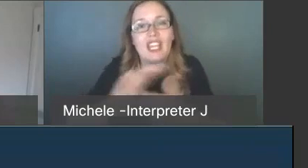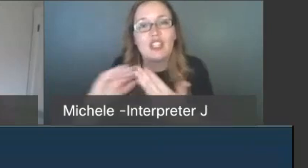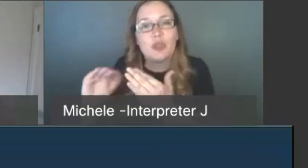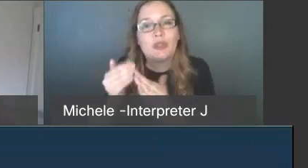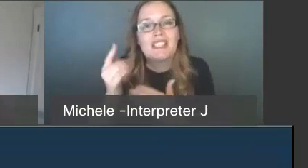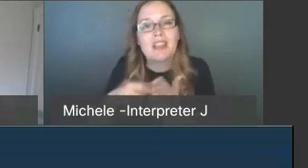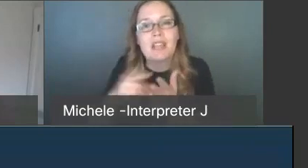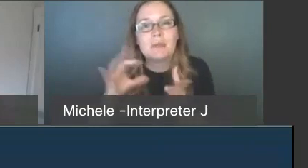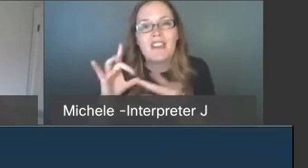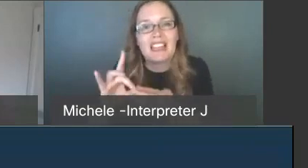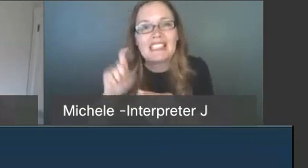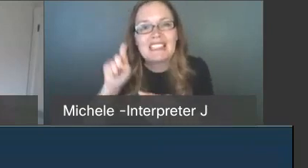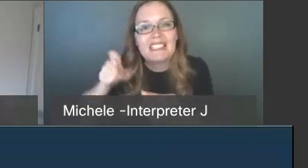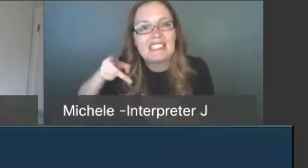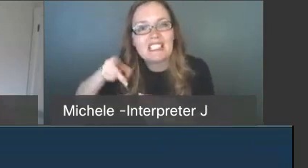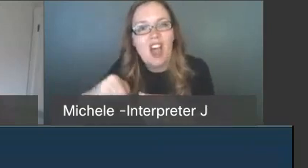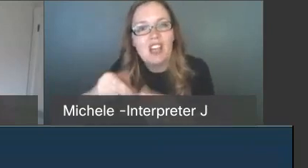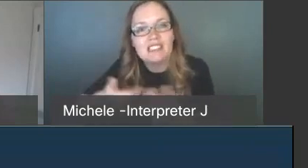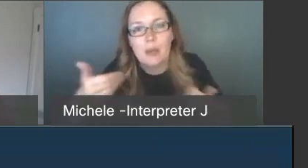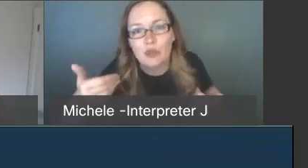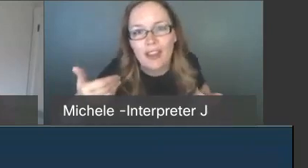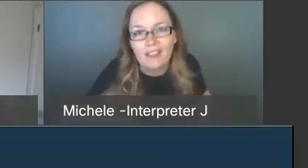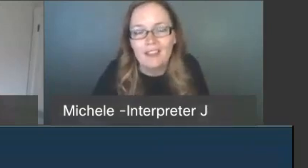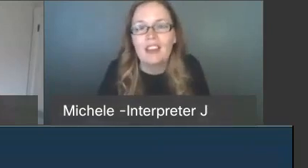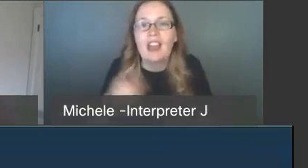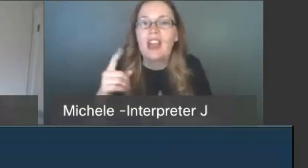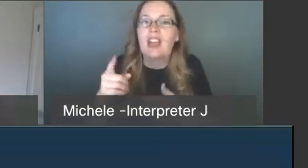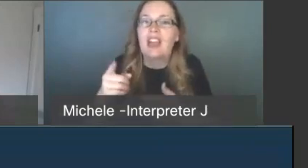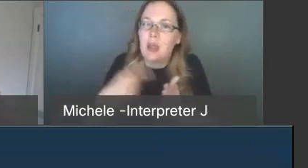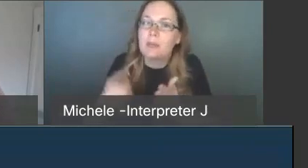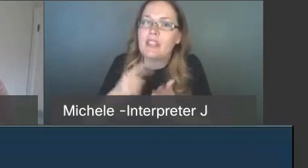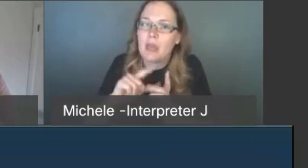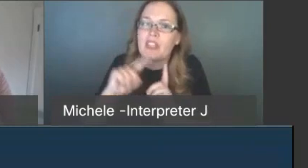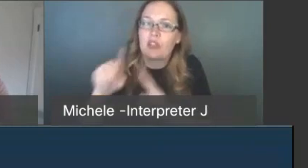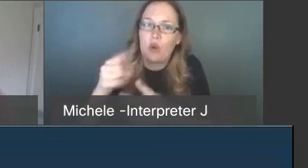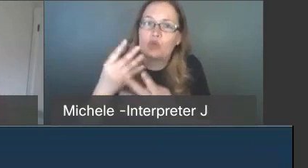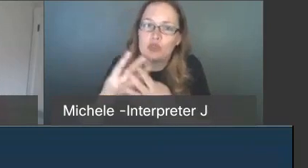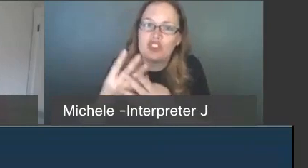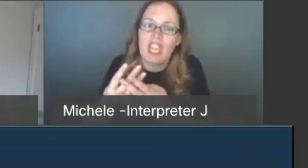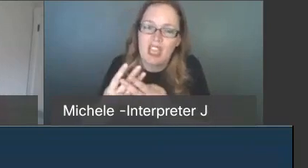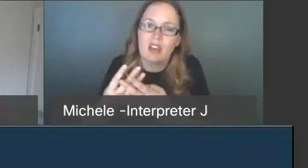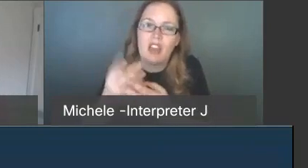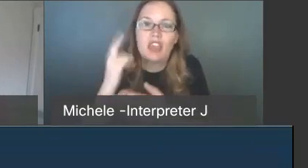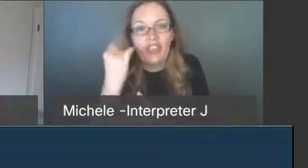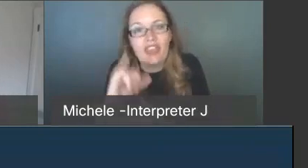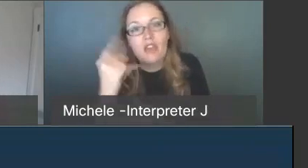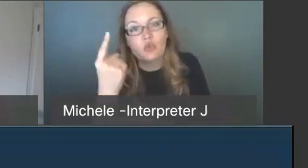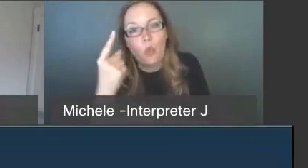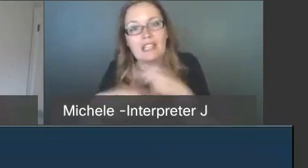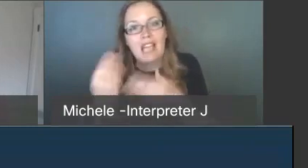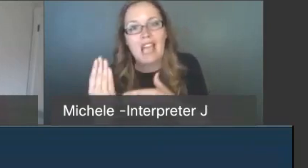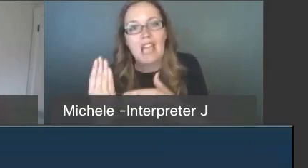community. Chances are they're going to have spent some time in jail anyway, which is going to be an interruption, and that's in housing